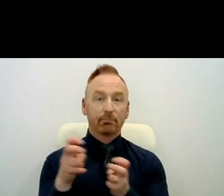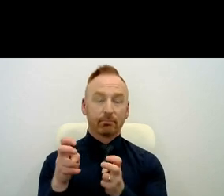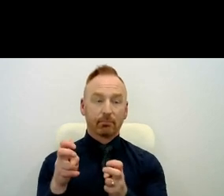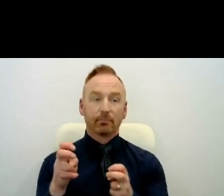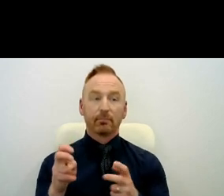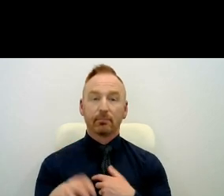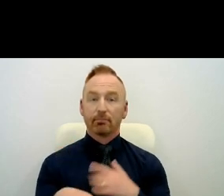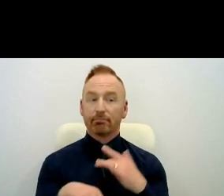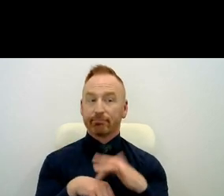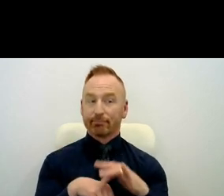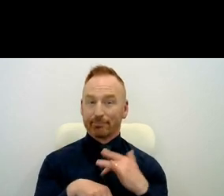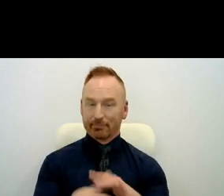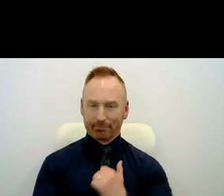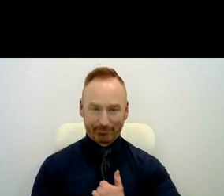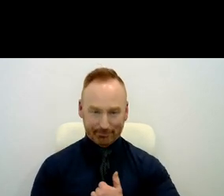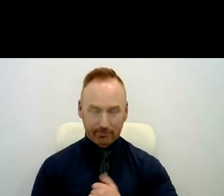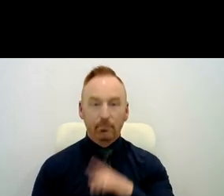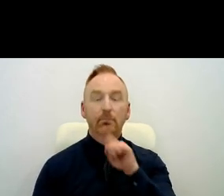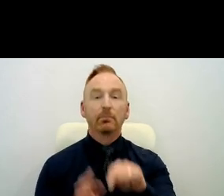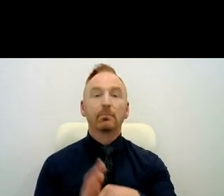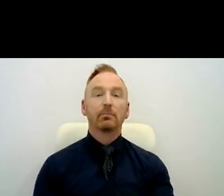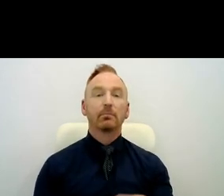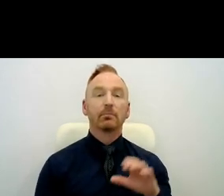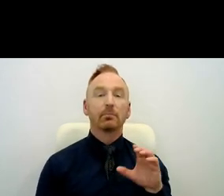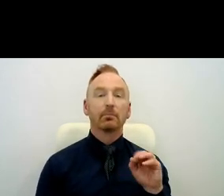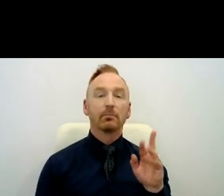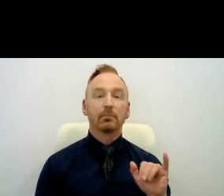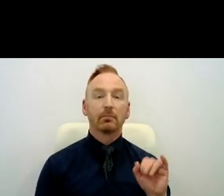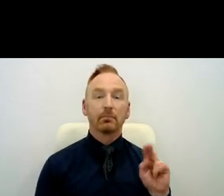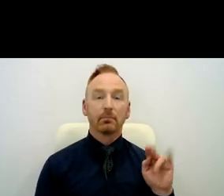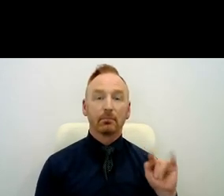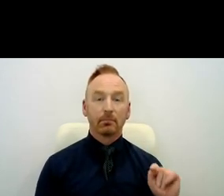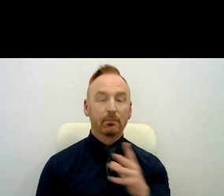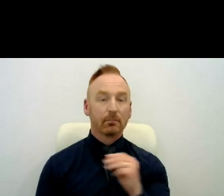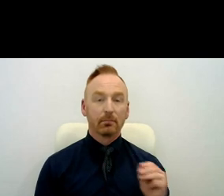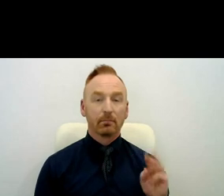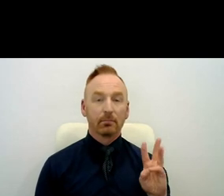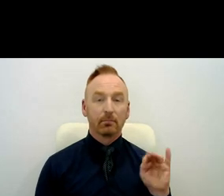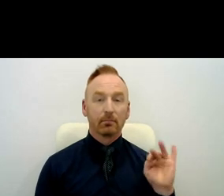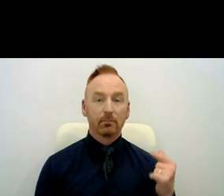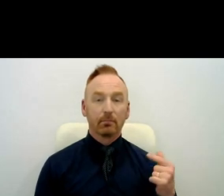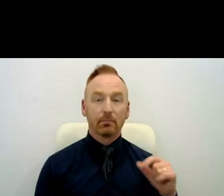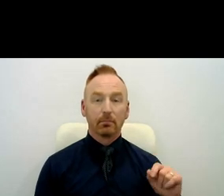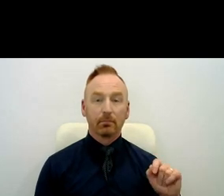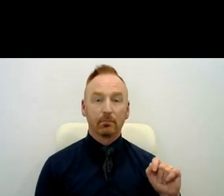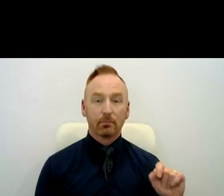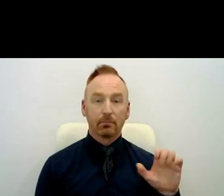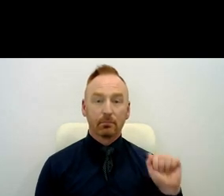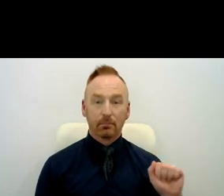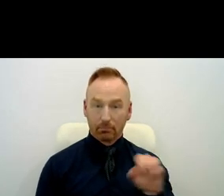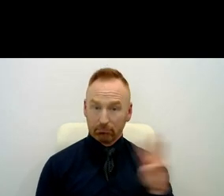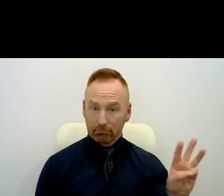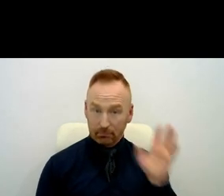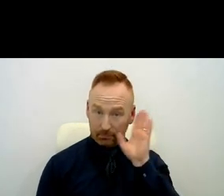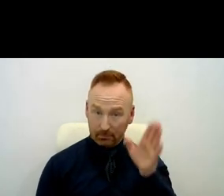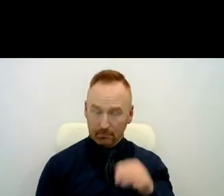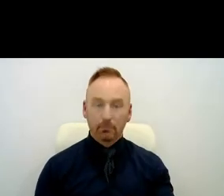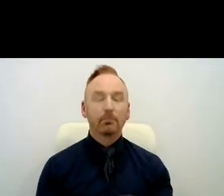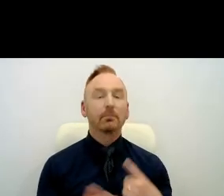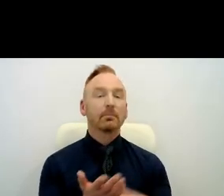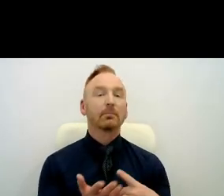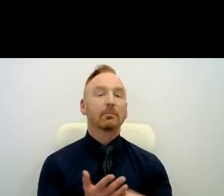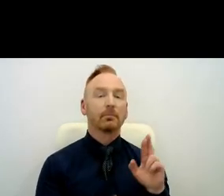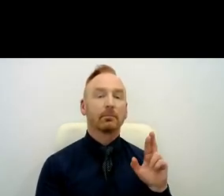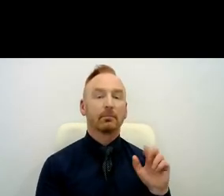public or available, on the CityNet and Winnipeg.ca websites. We will be